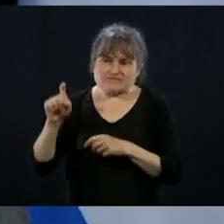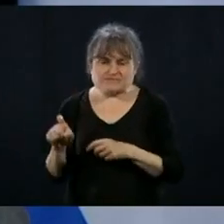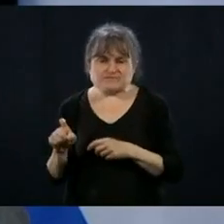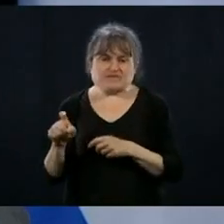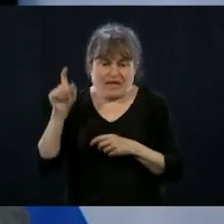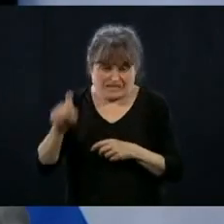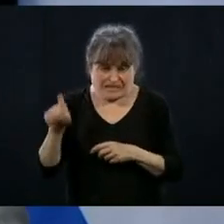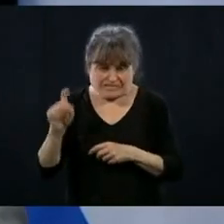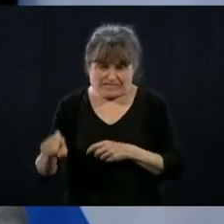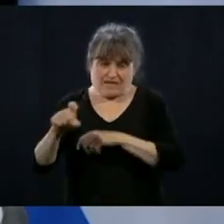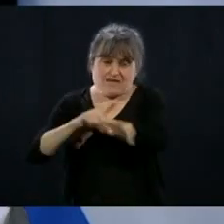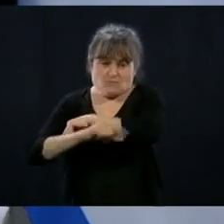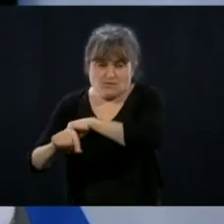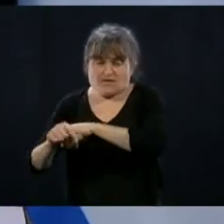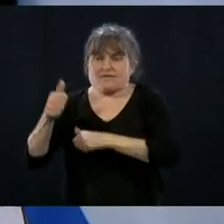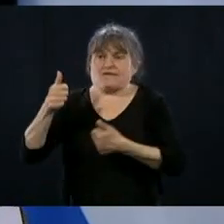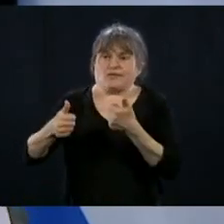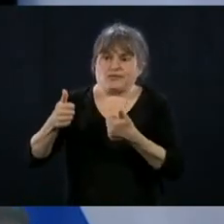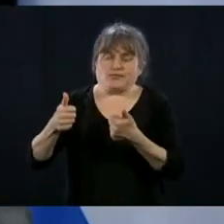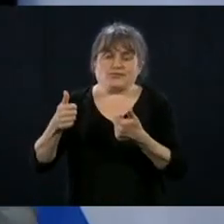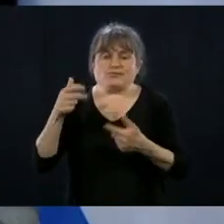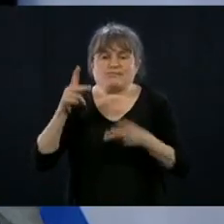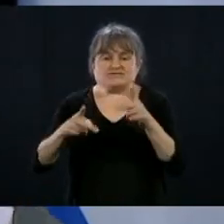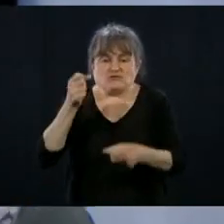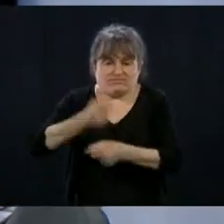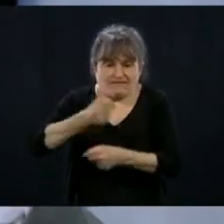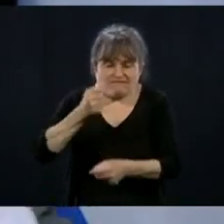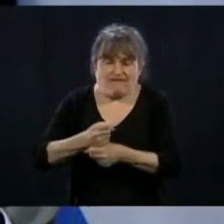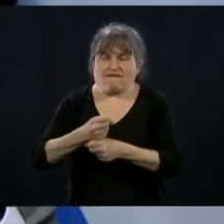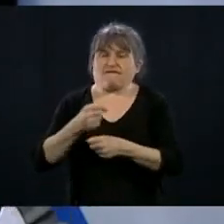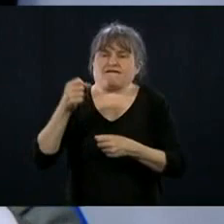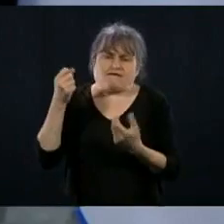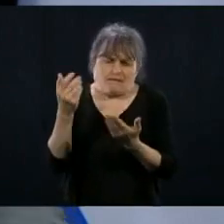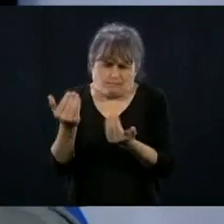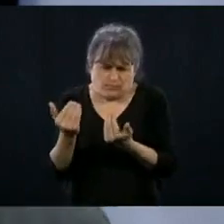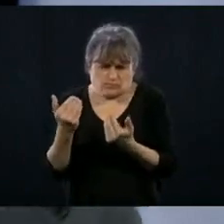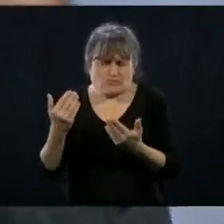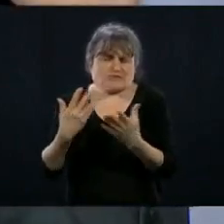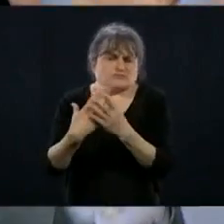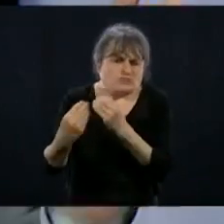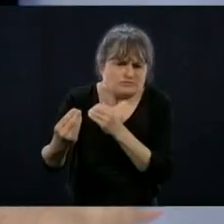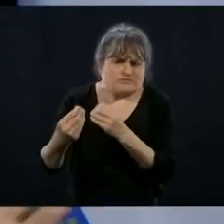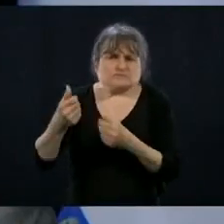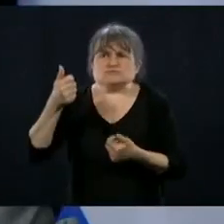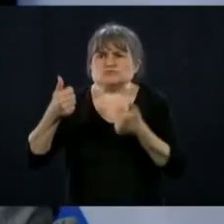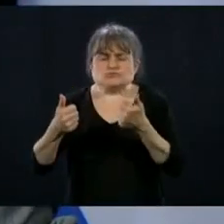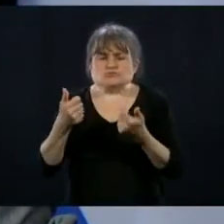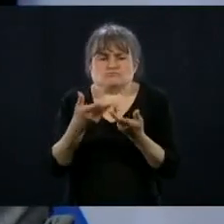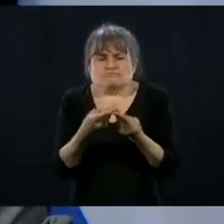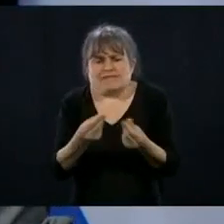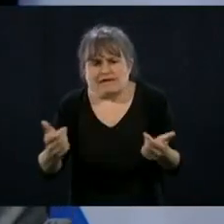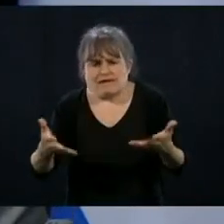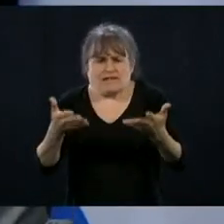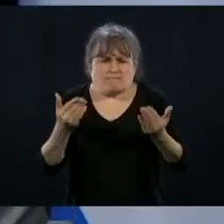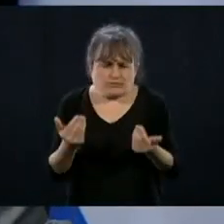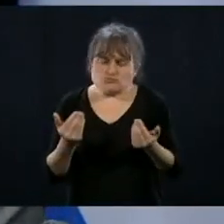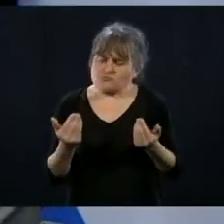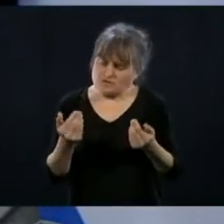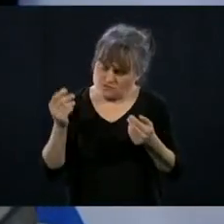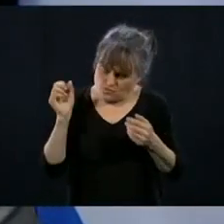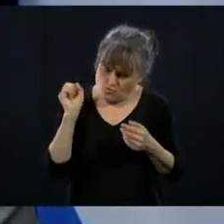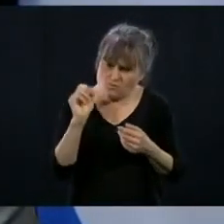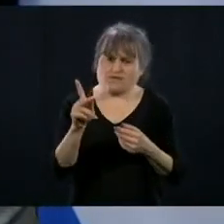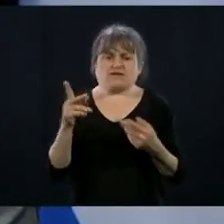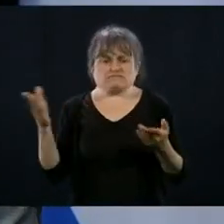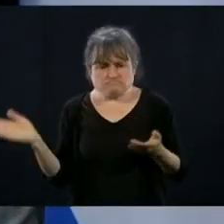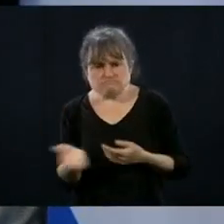essential workers or essential elements. The definition of that is becoming broader progressively, but for everything else and everybody else,